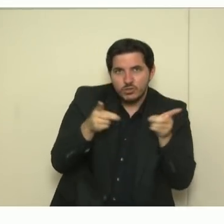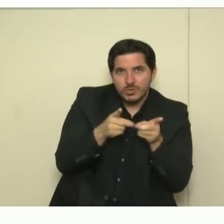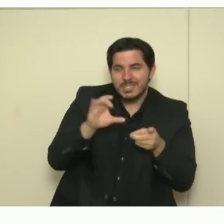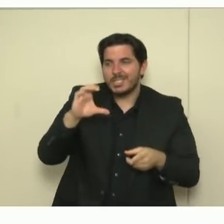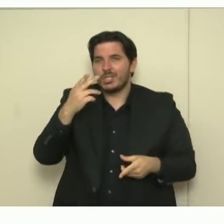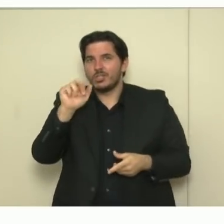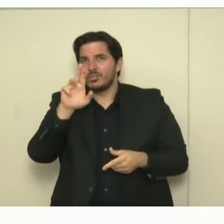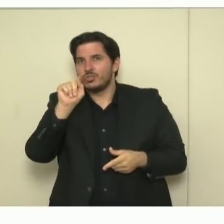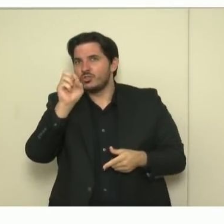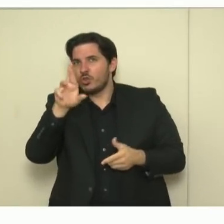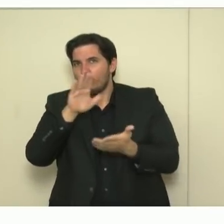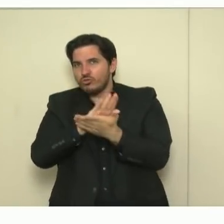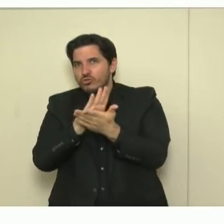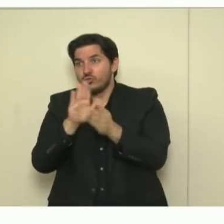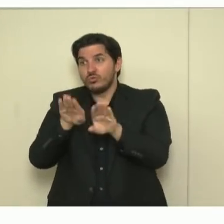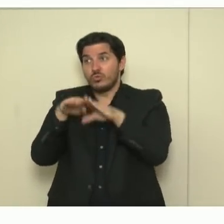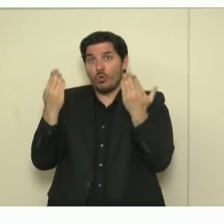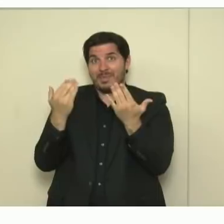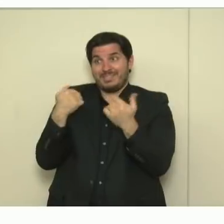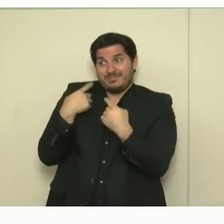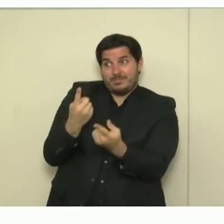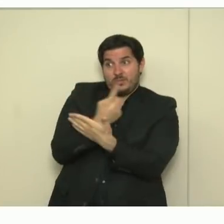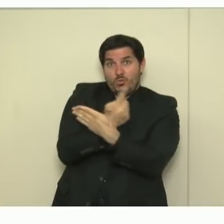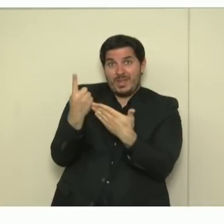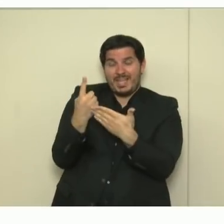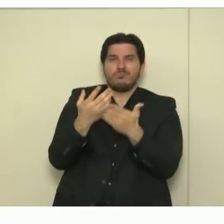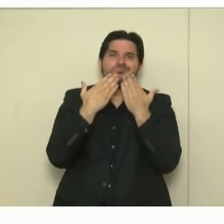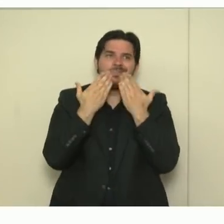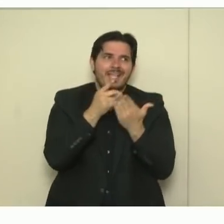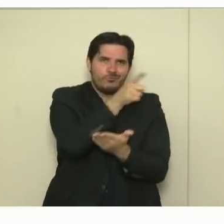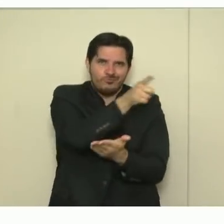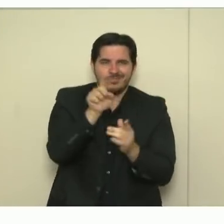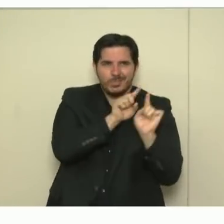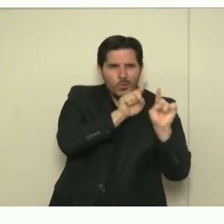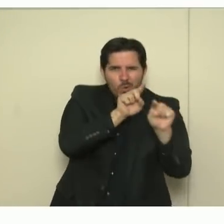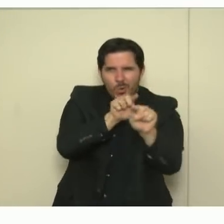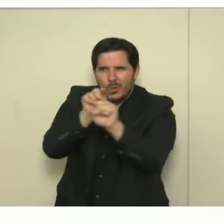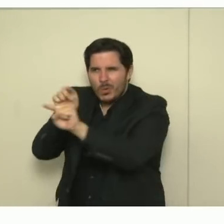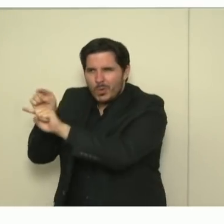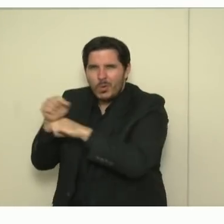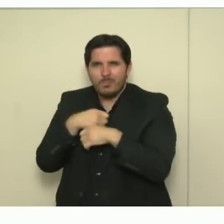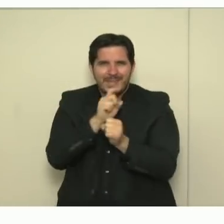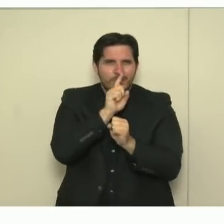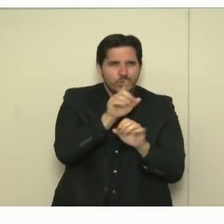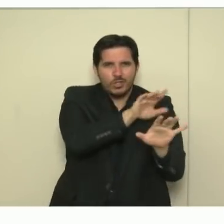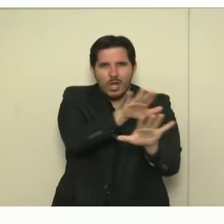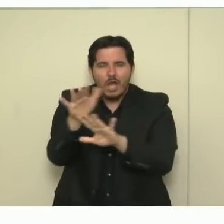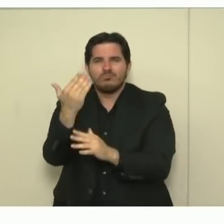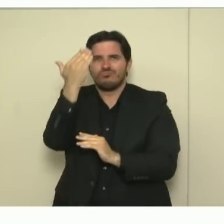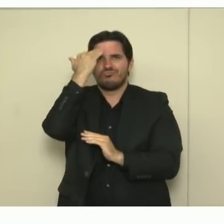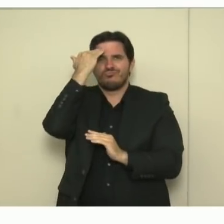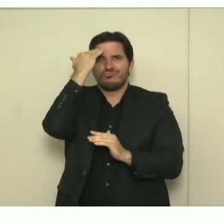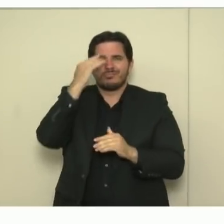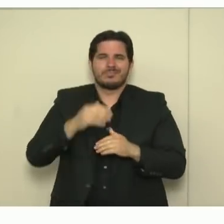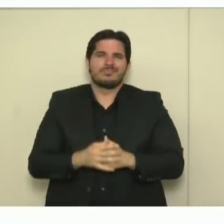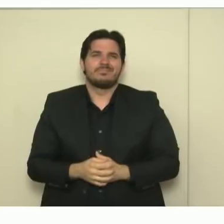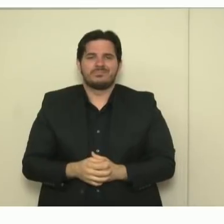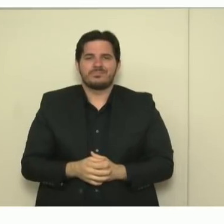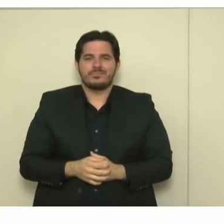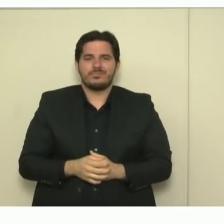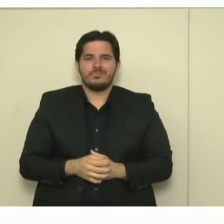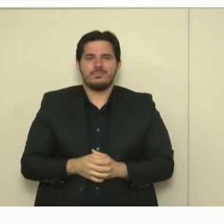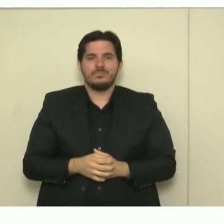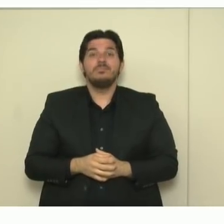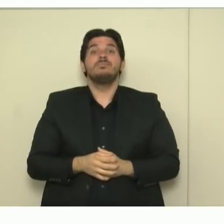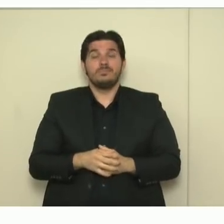this week, and we are continuing that partnership as more and more schools and districts get ready to reopen. In addition, the Public